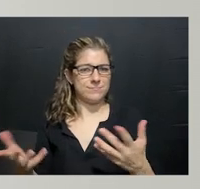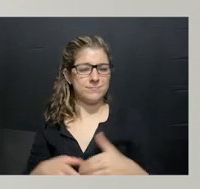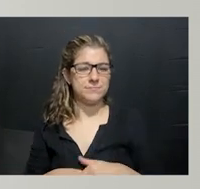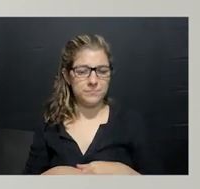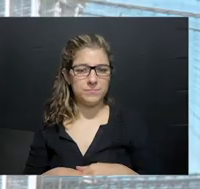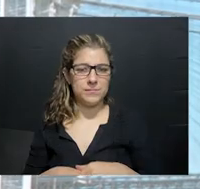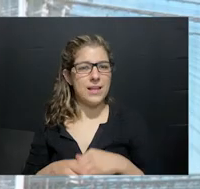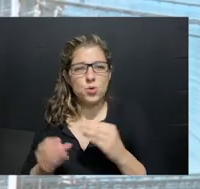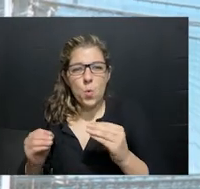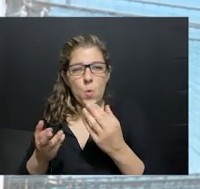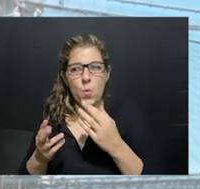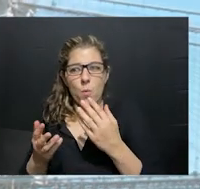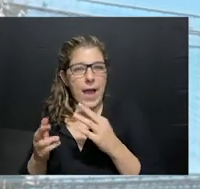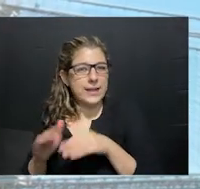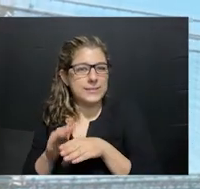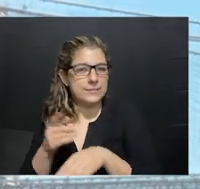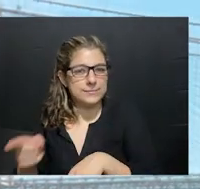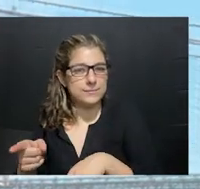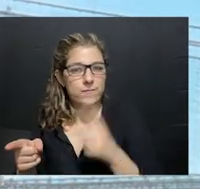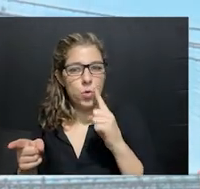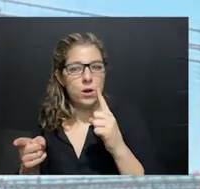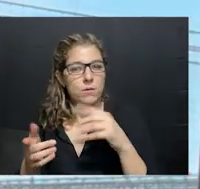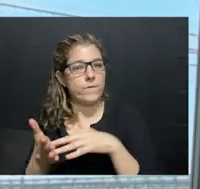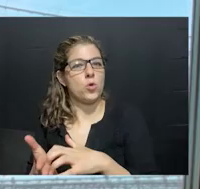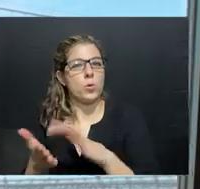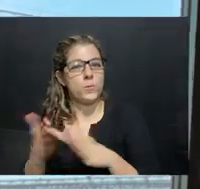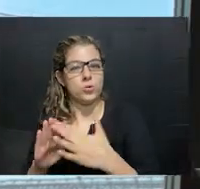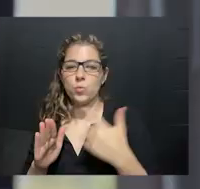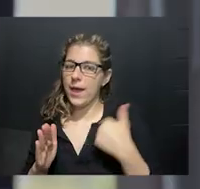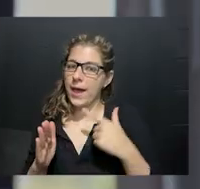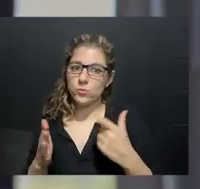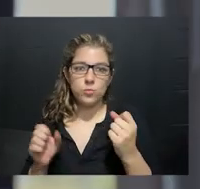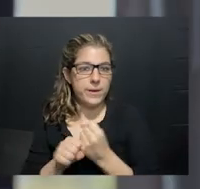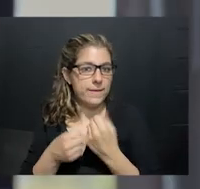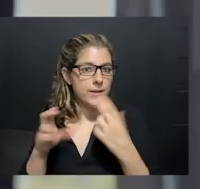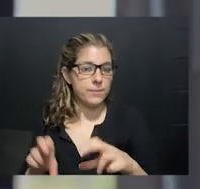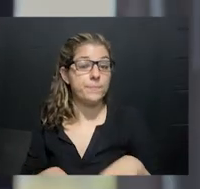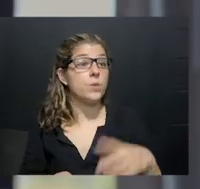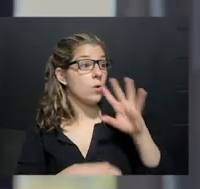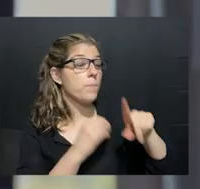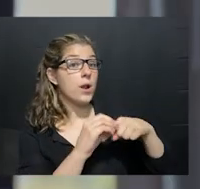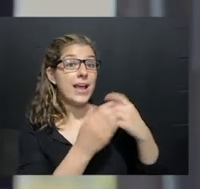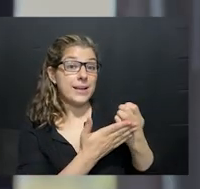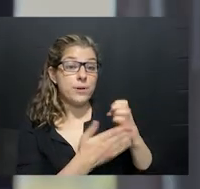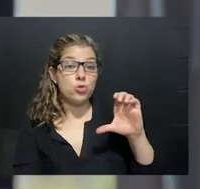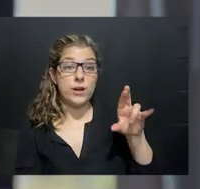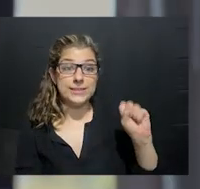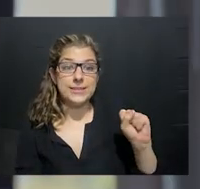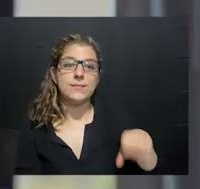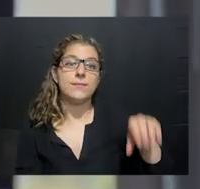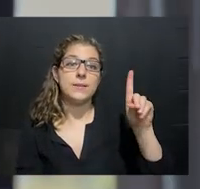vulnerable communities. All of these things are interrelated. We've got to make these investments. So we've talked about the economic crisis that we confront, the